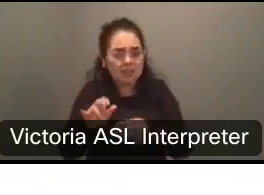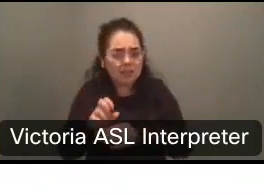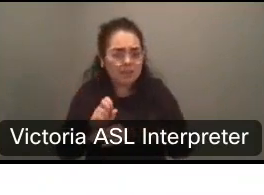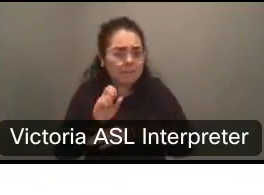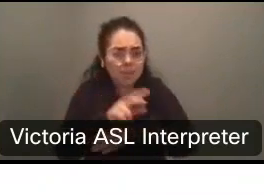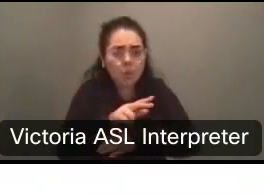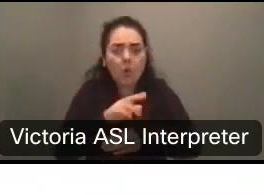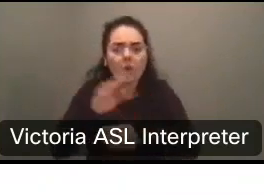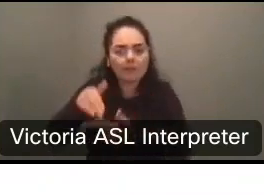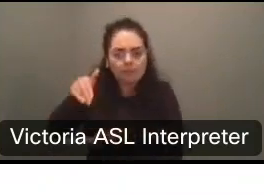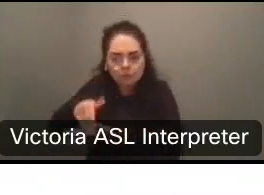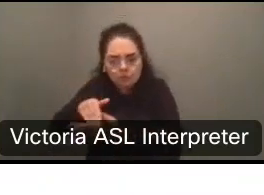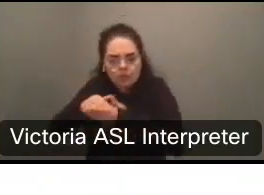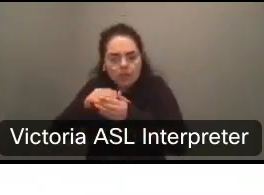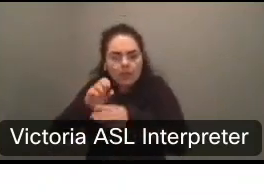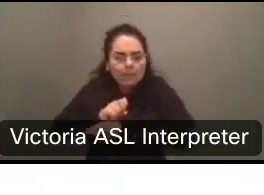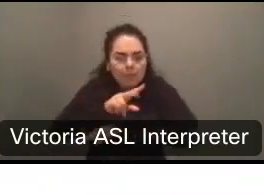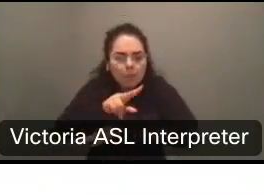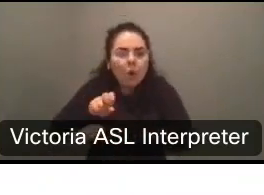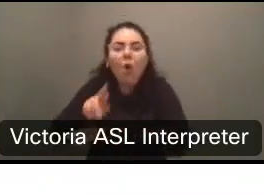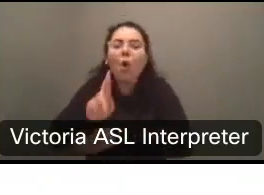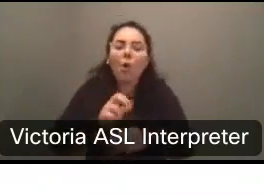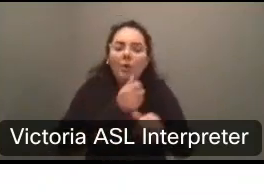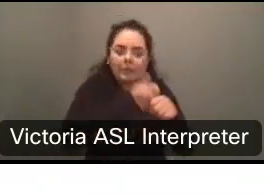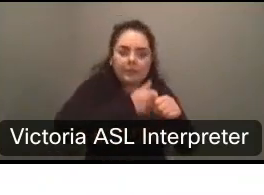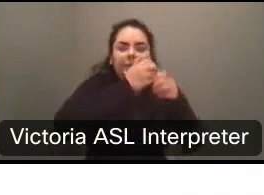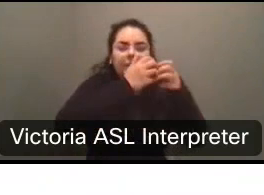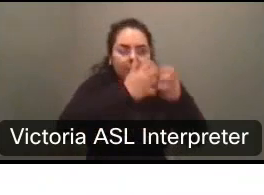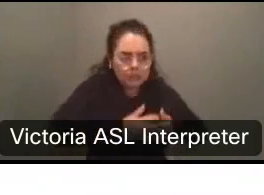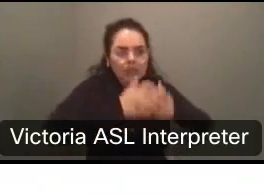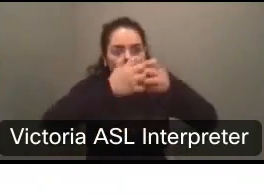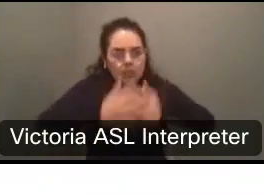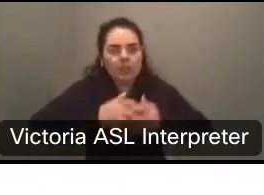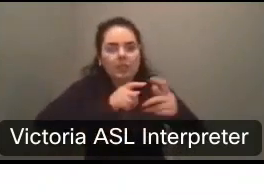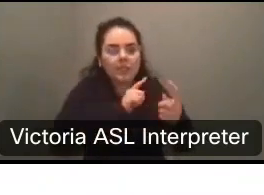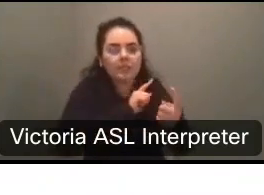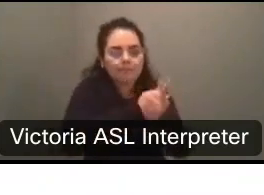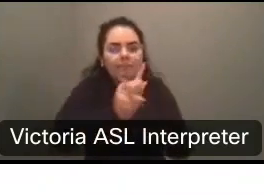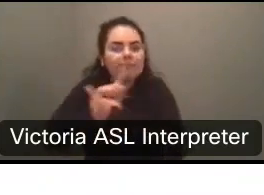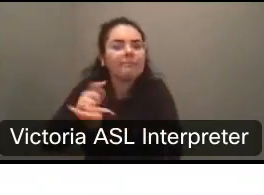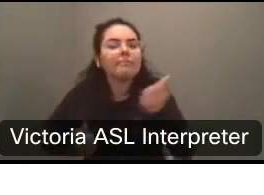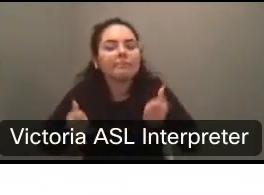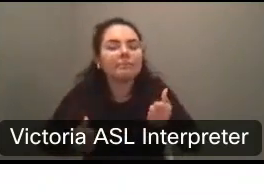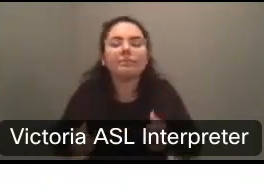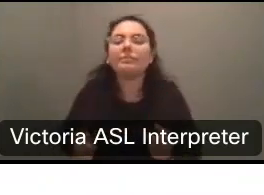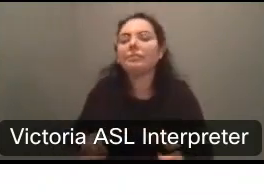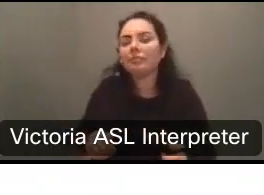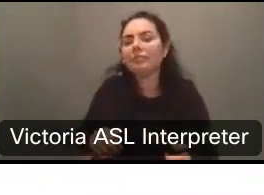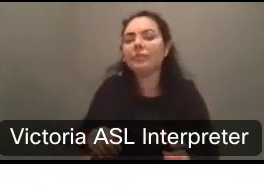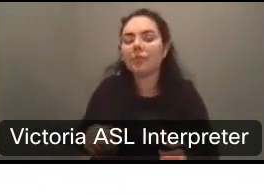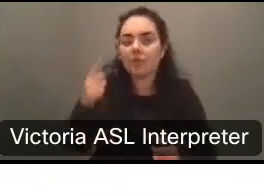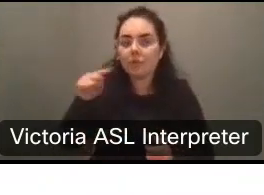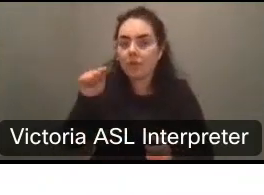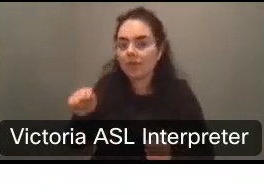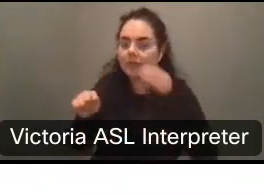of centrally, or you have to go machine by machine to do this? Right. Oh, no, exactly. And that, at least for this,